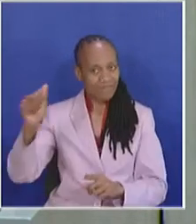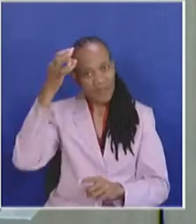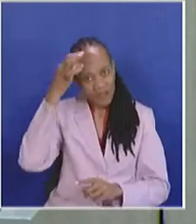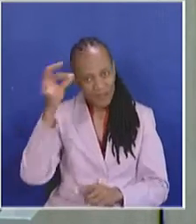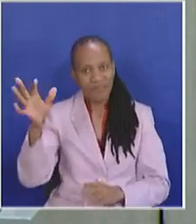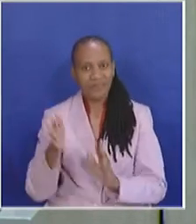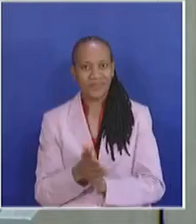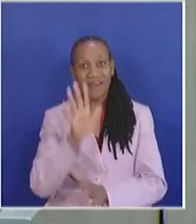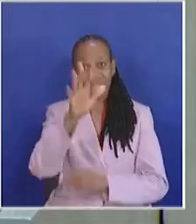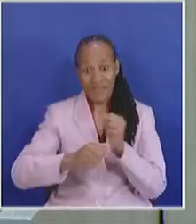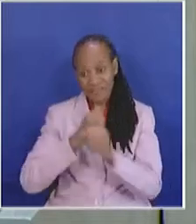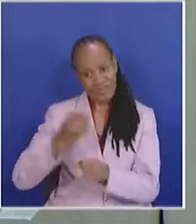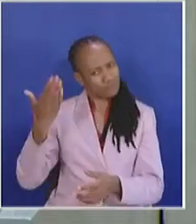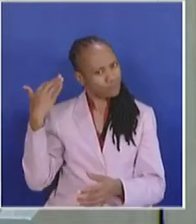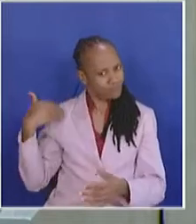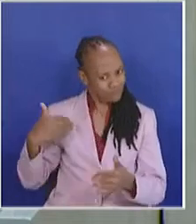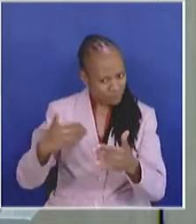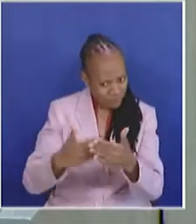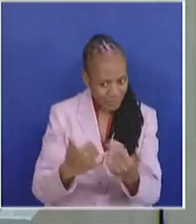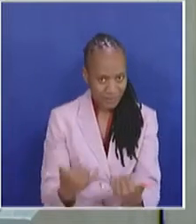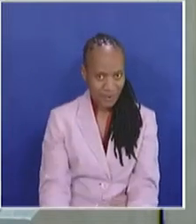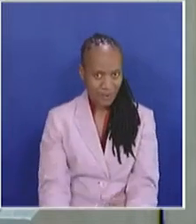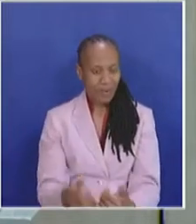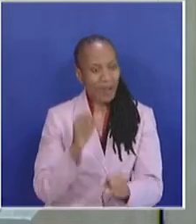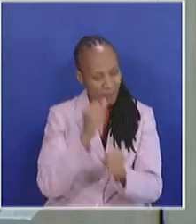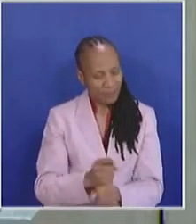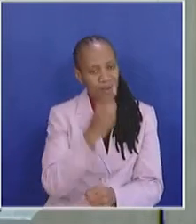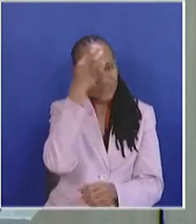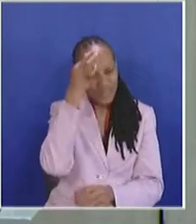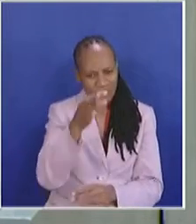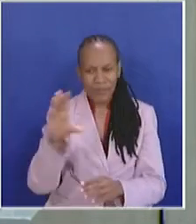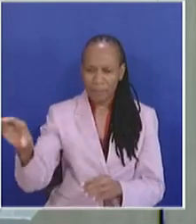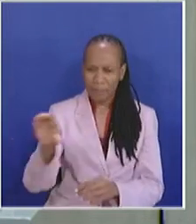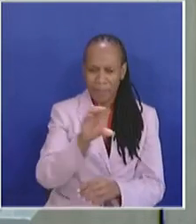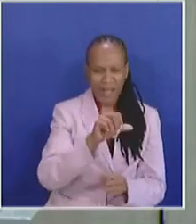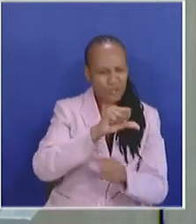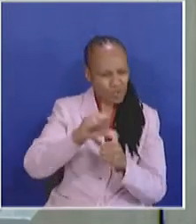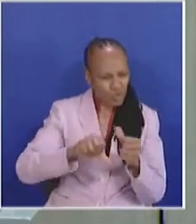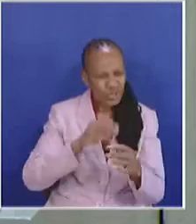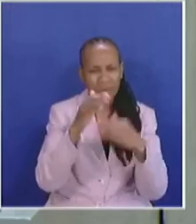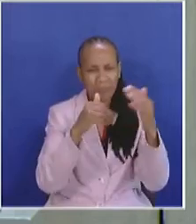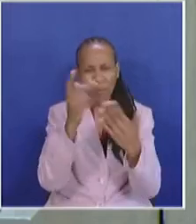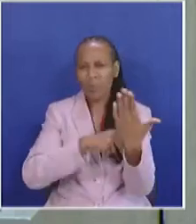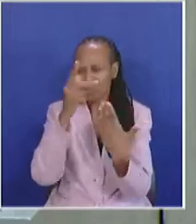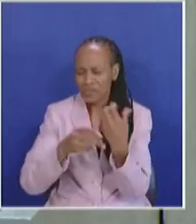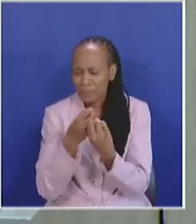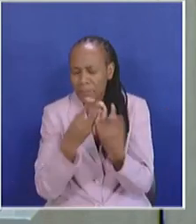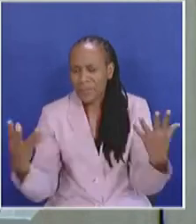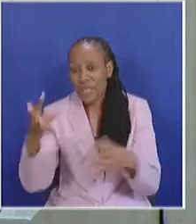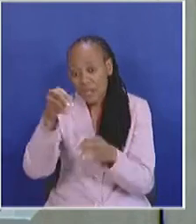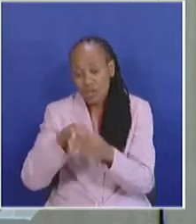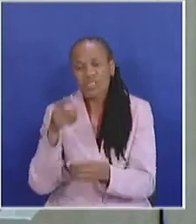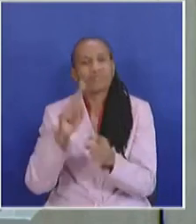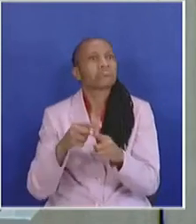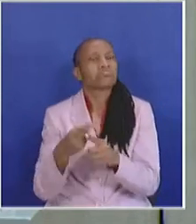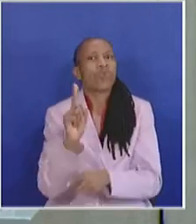During the past 5 years, up to now, the Gauteng government has invested on social infrastructure projects, which include, for